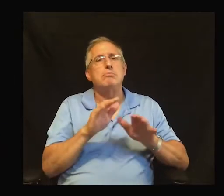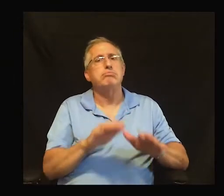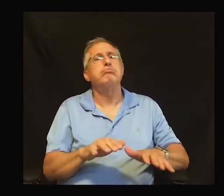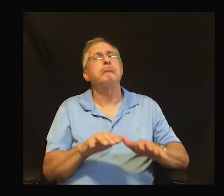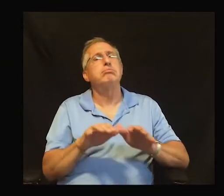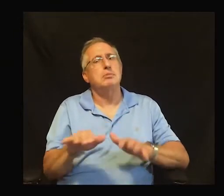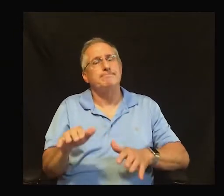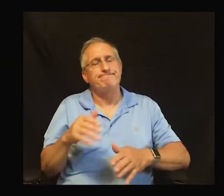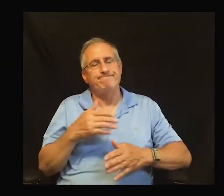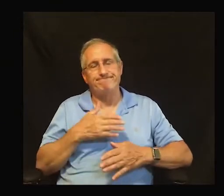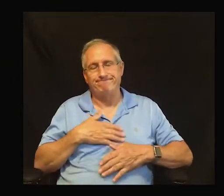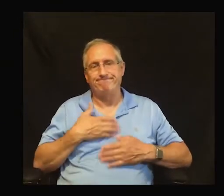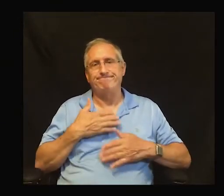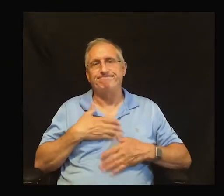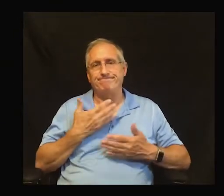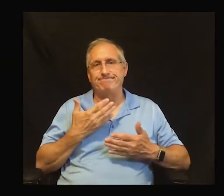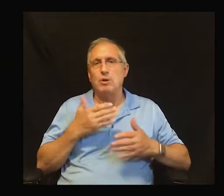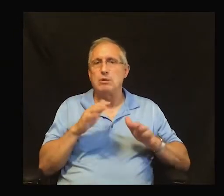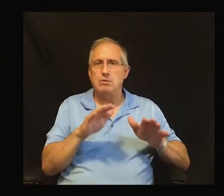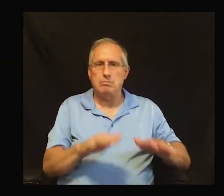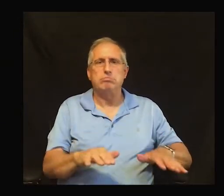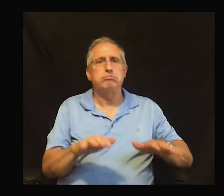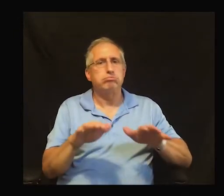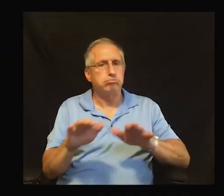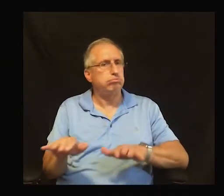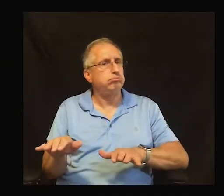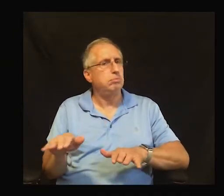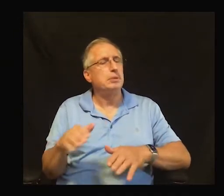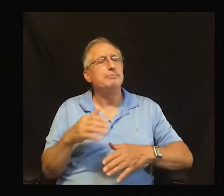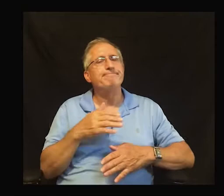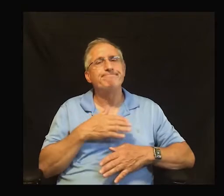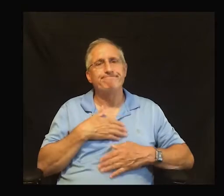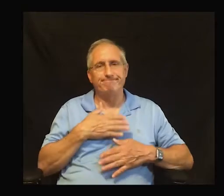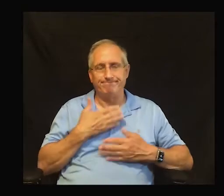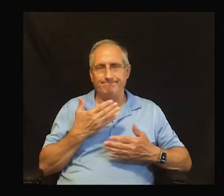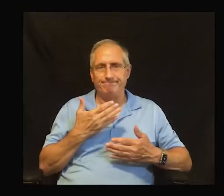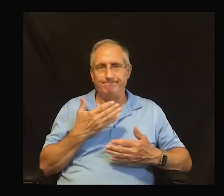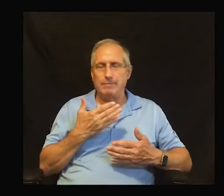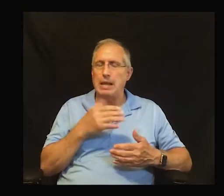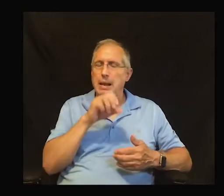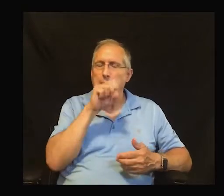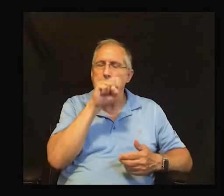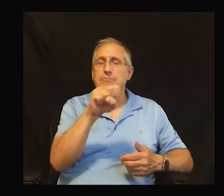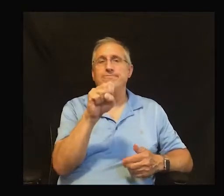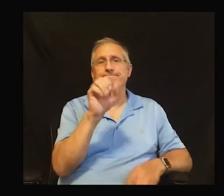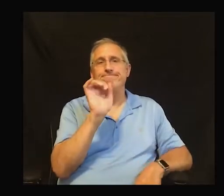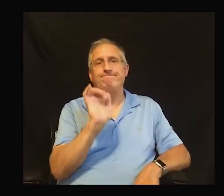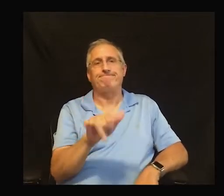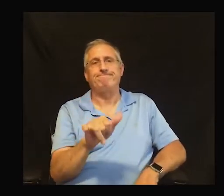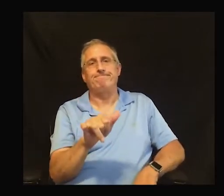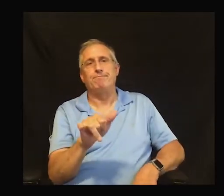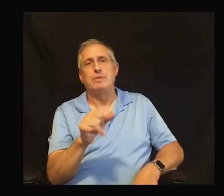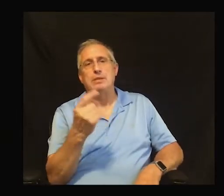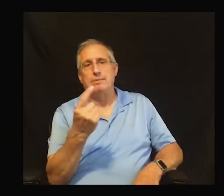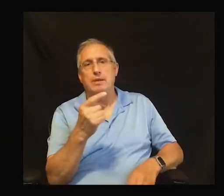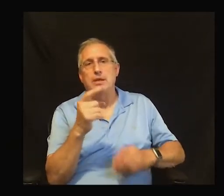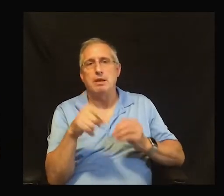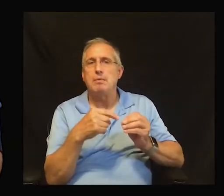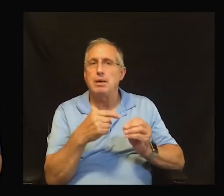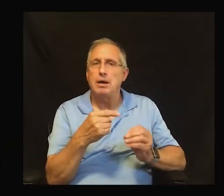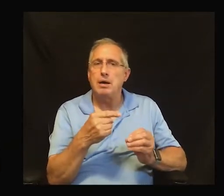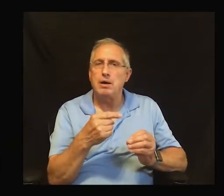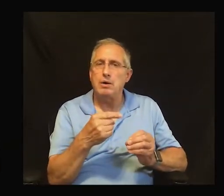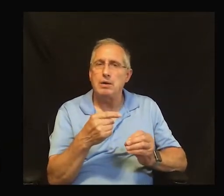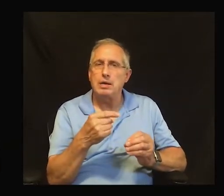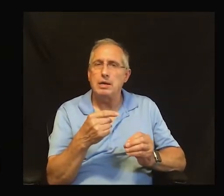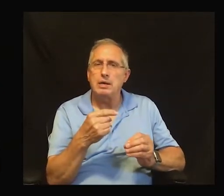be calmly happy. To be calmly happy. I love that. Something